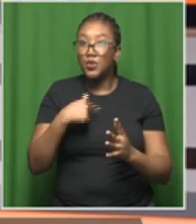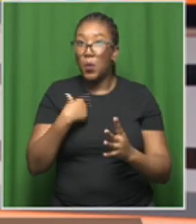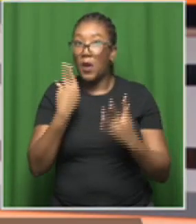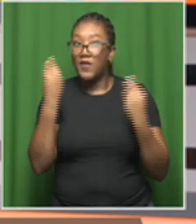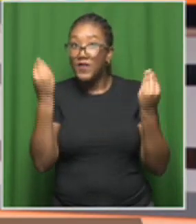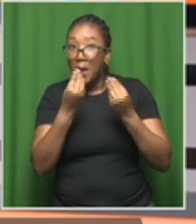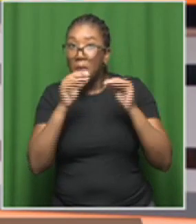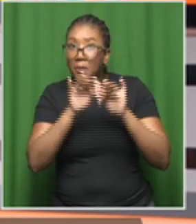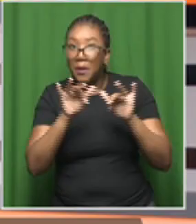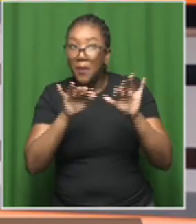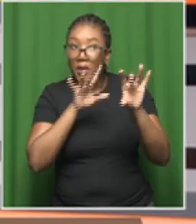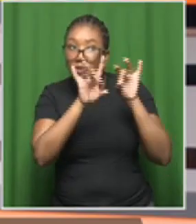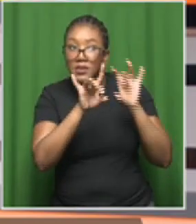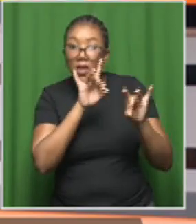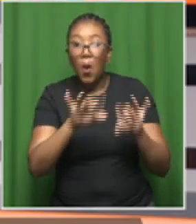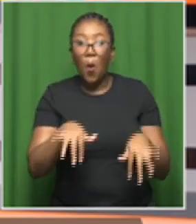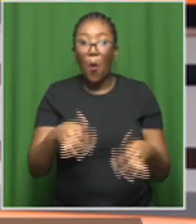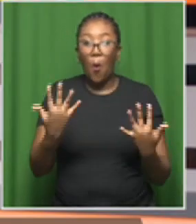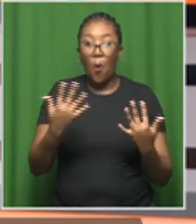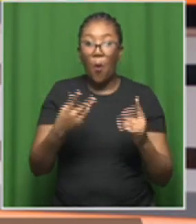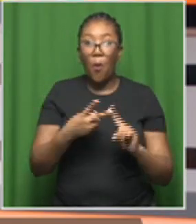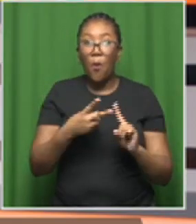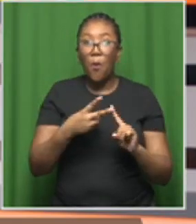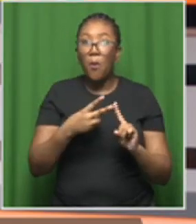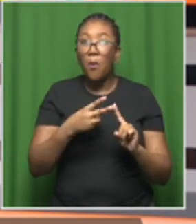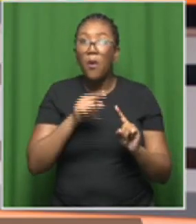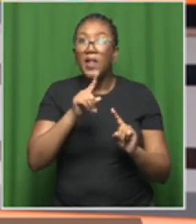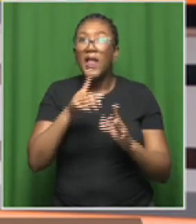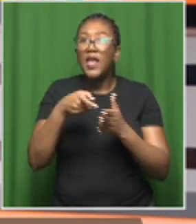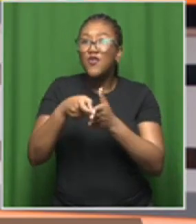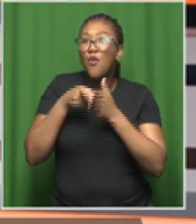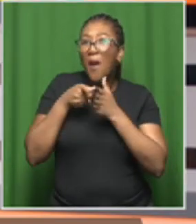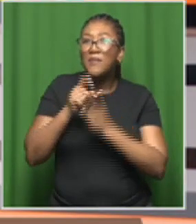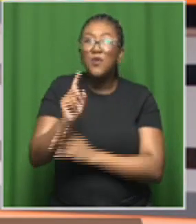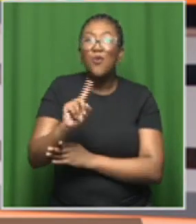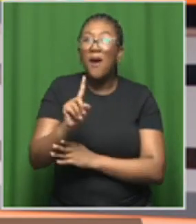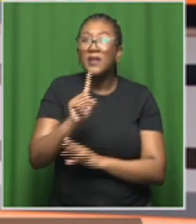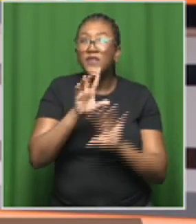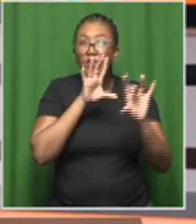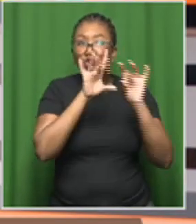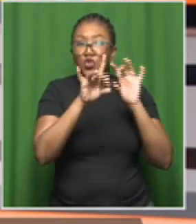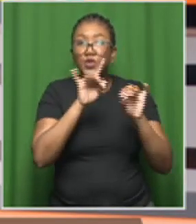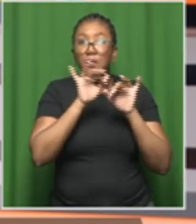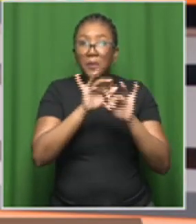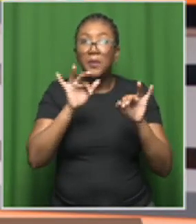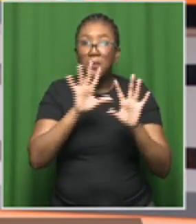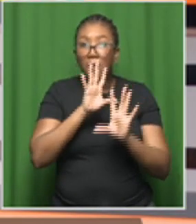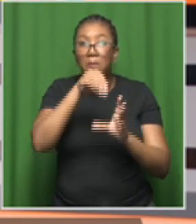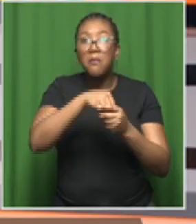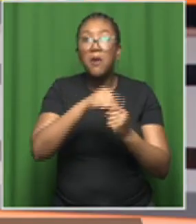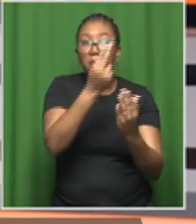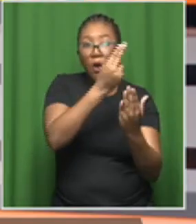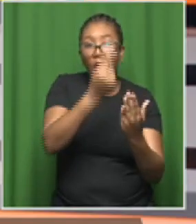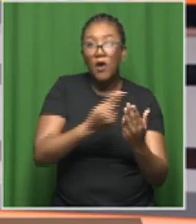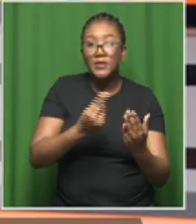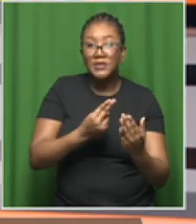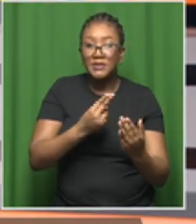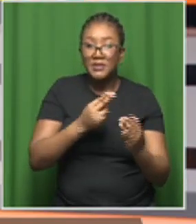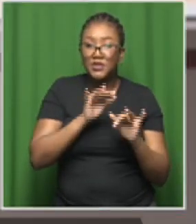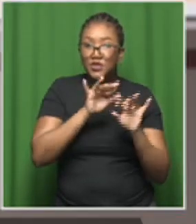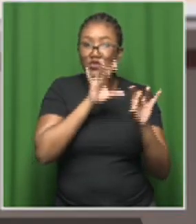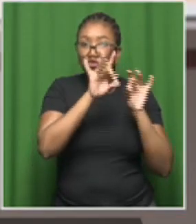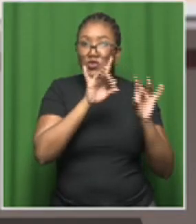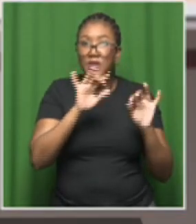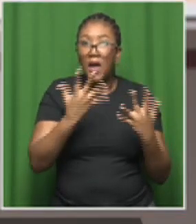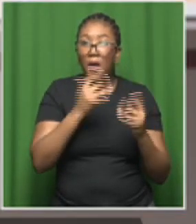you looking for a messaging that sort of resonated with your core principles in the art space and as well as the themes of this exhibition?